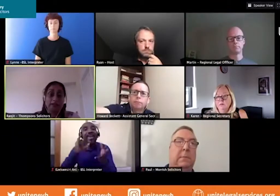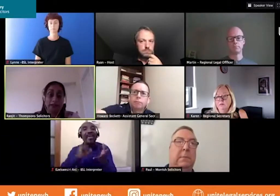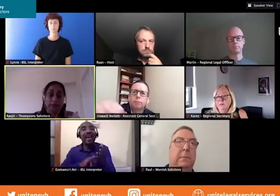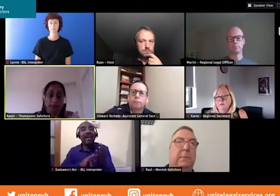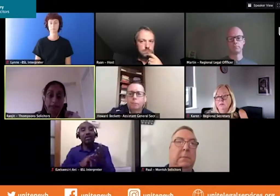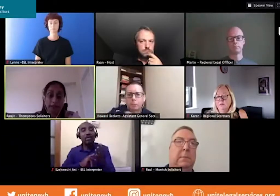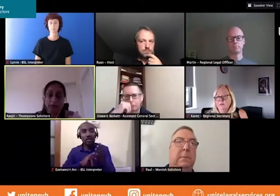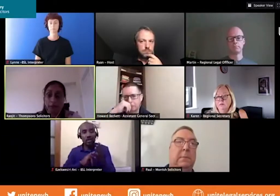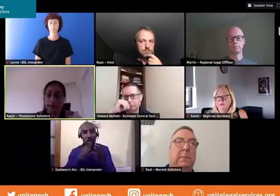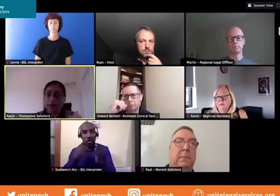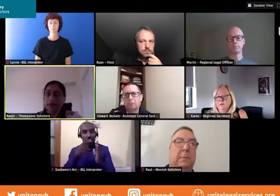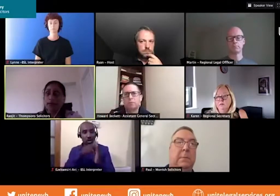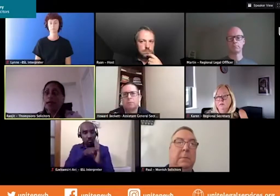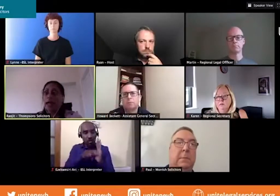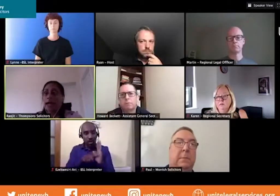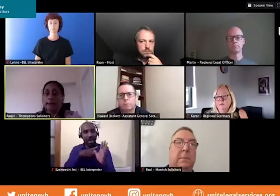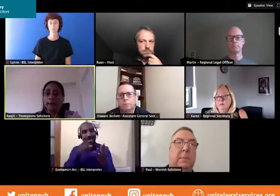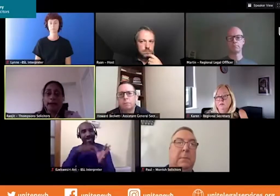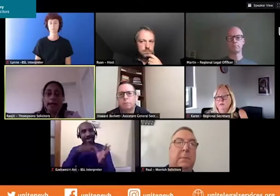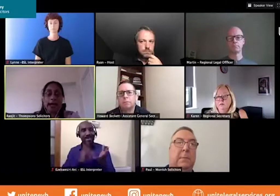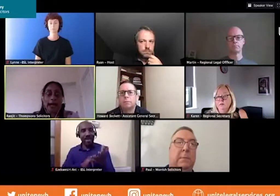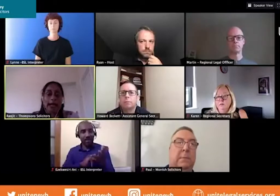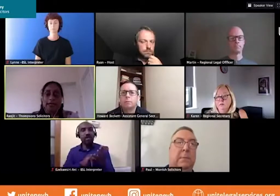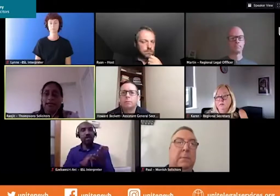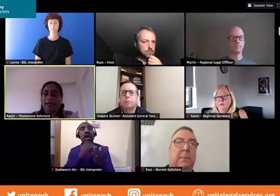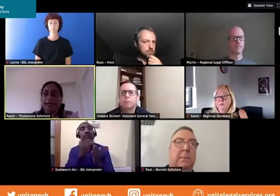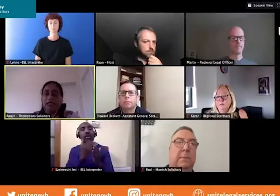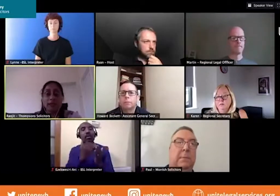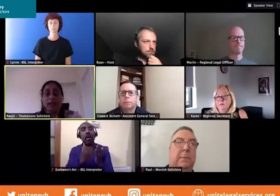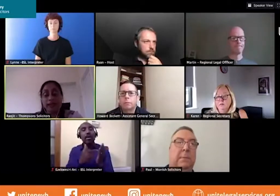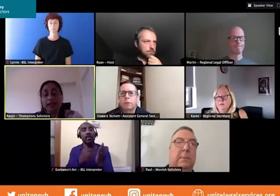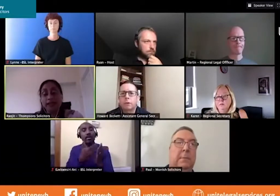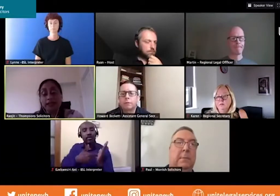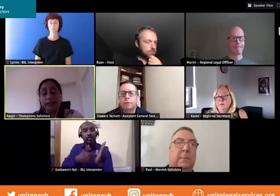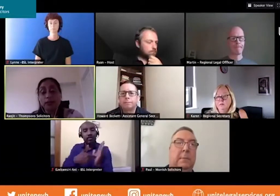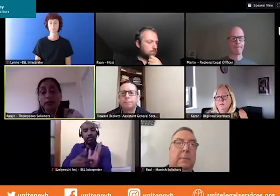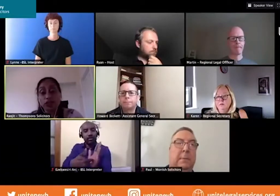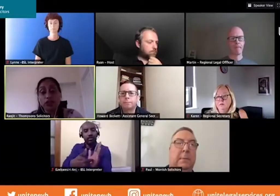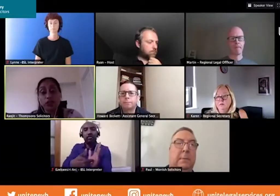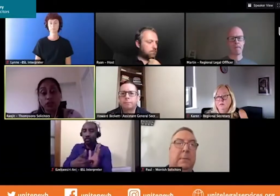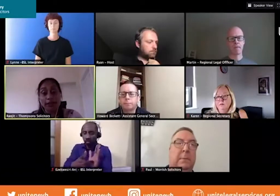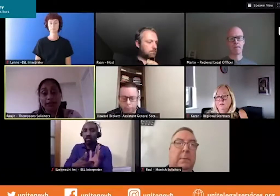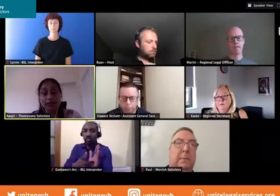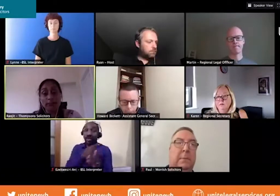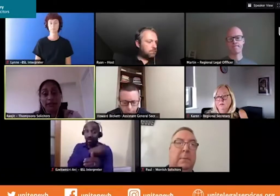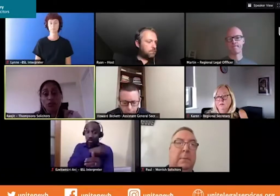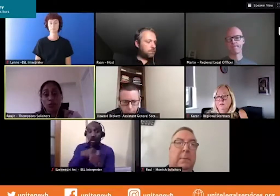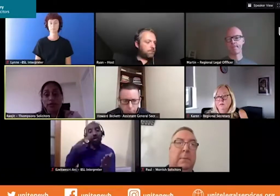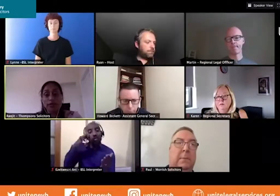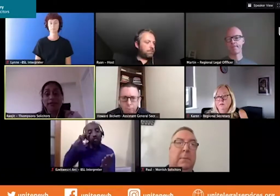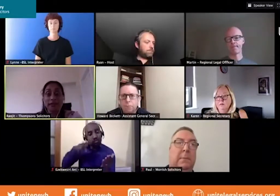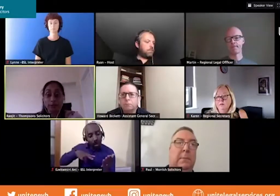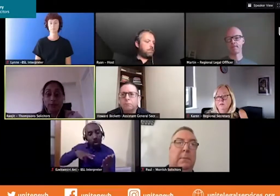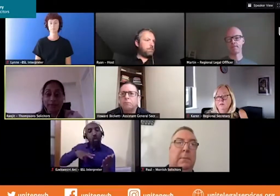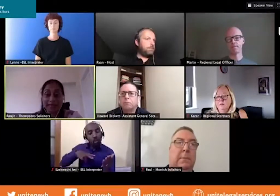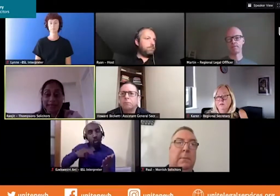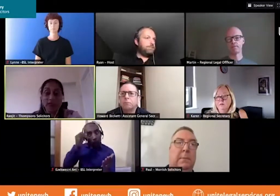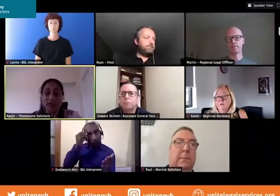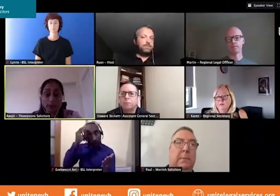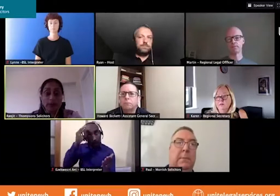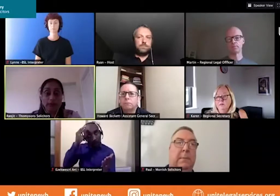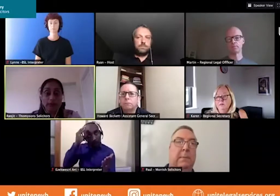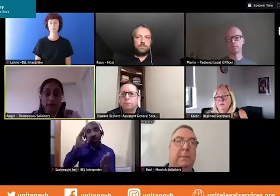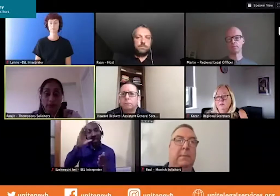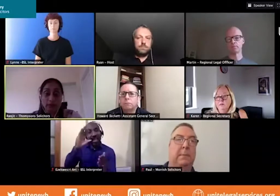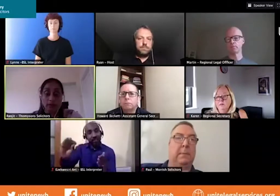on flexible working requests. And that's something else that the employee should look at to make sure that the employer is